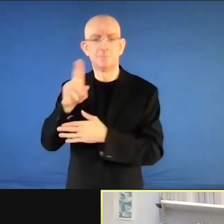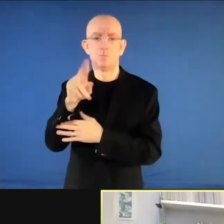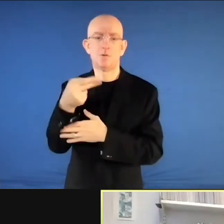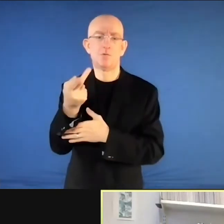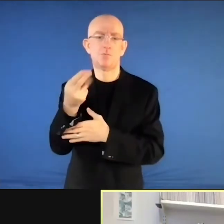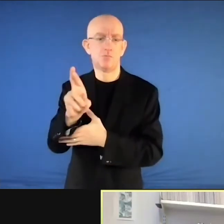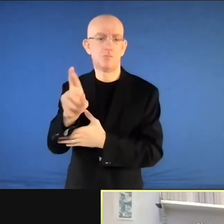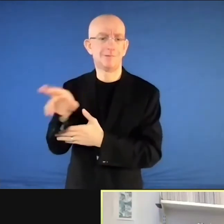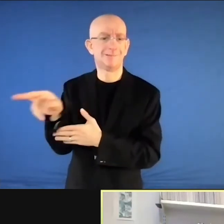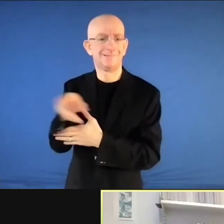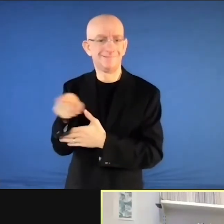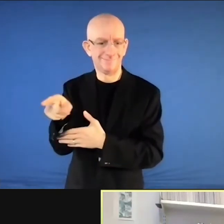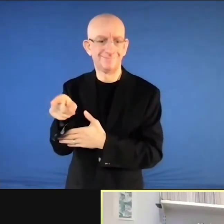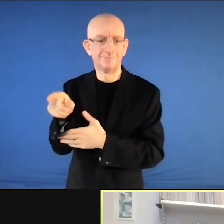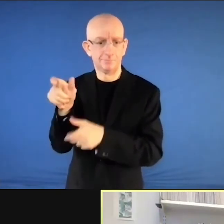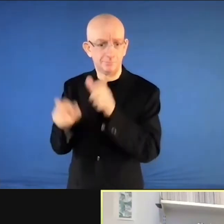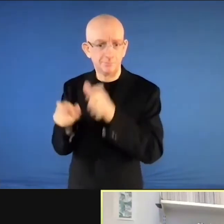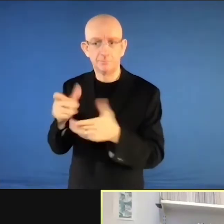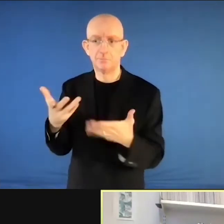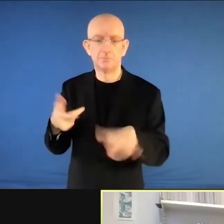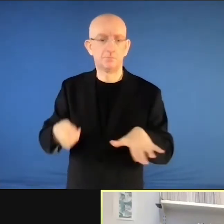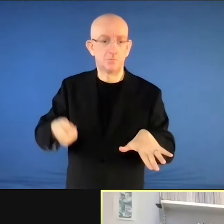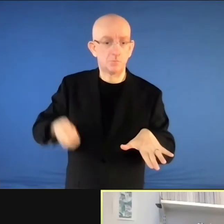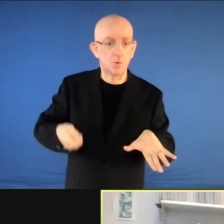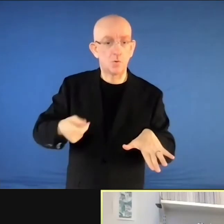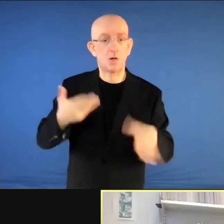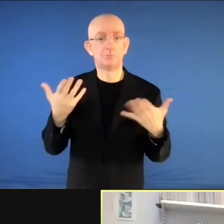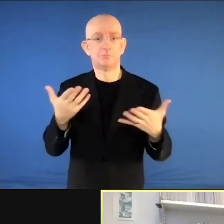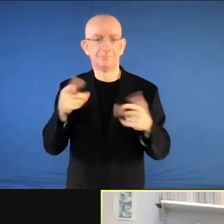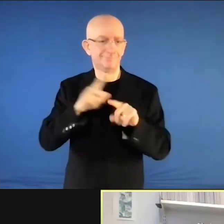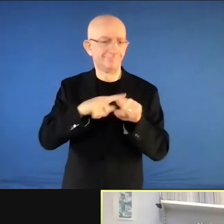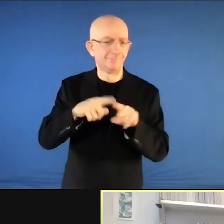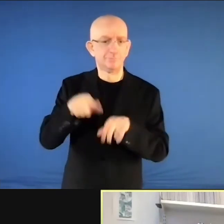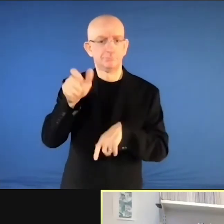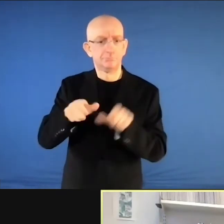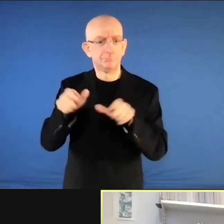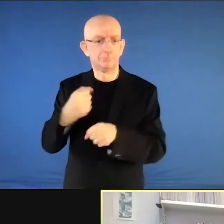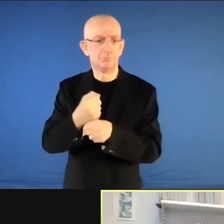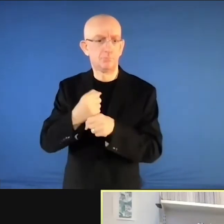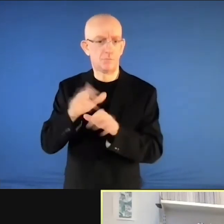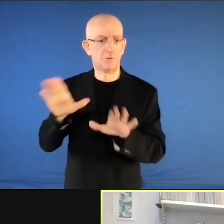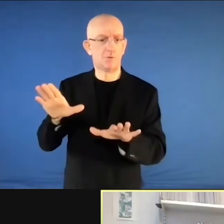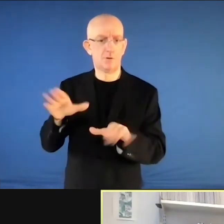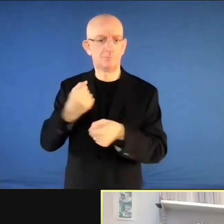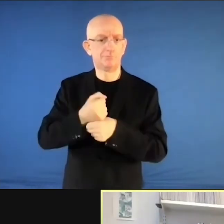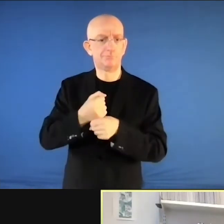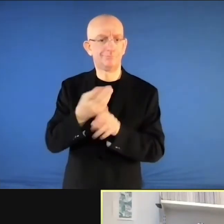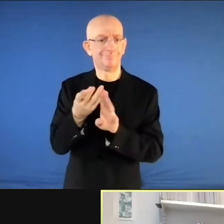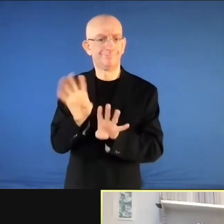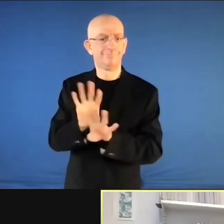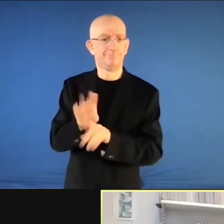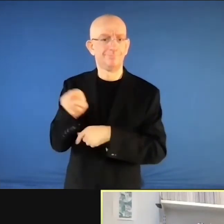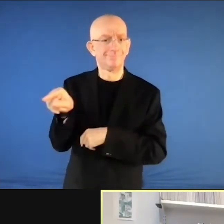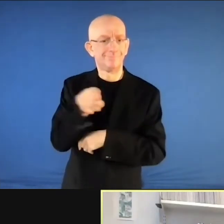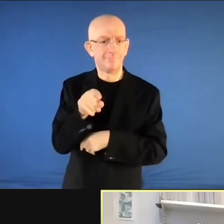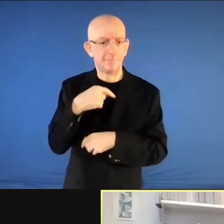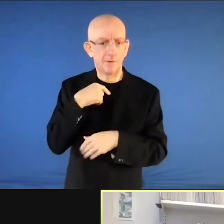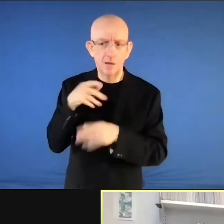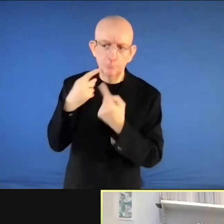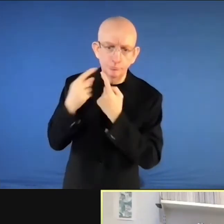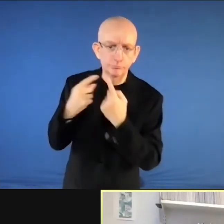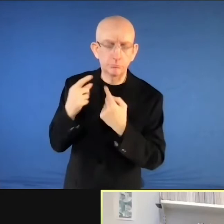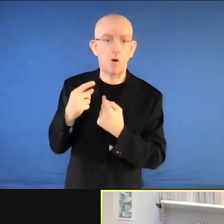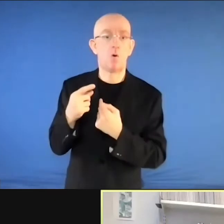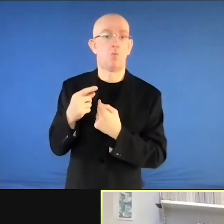I even thought myself competent to speak to forcibly displaced